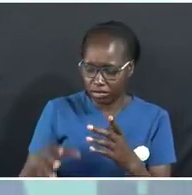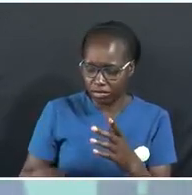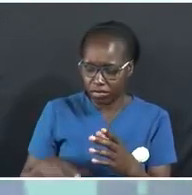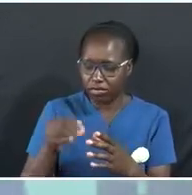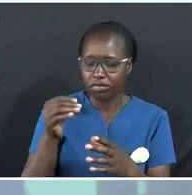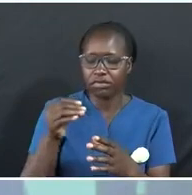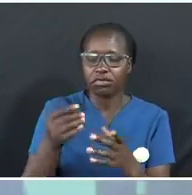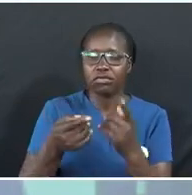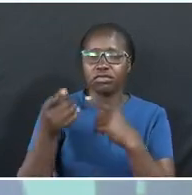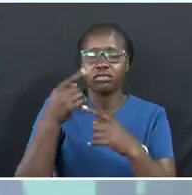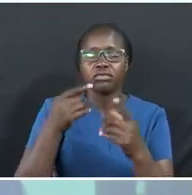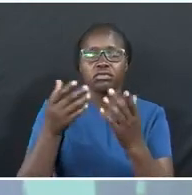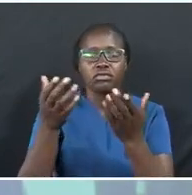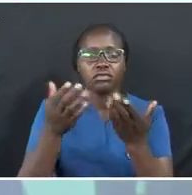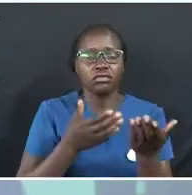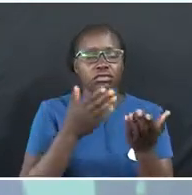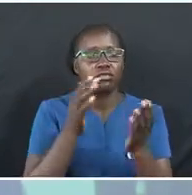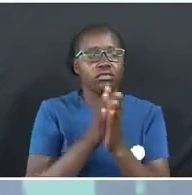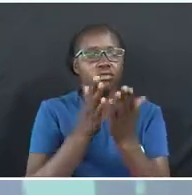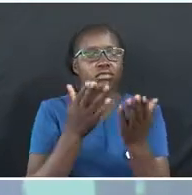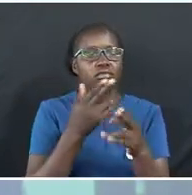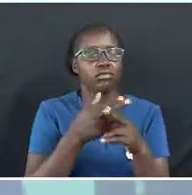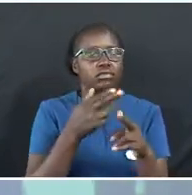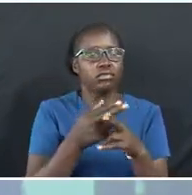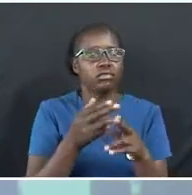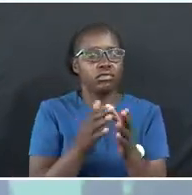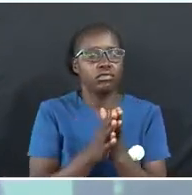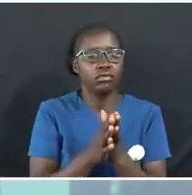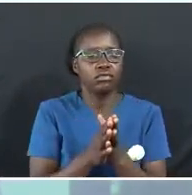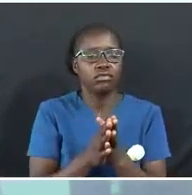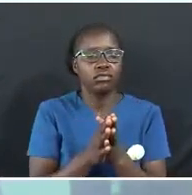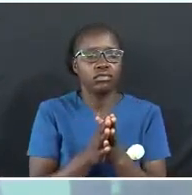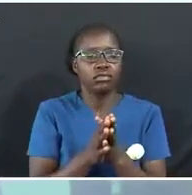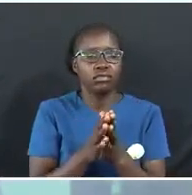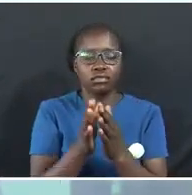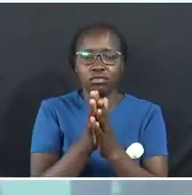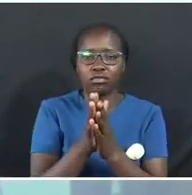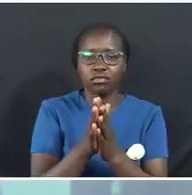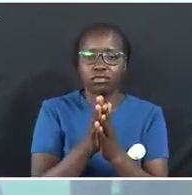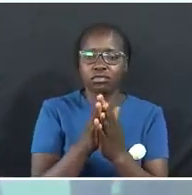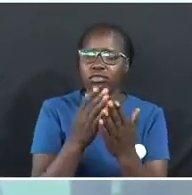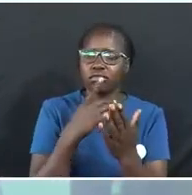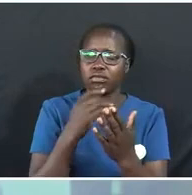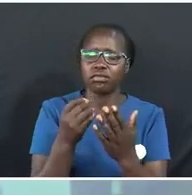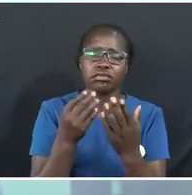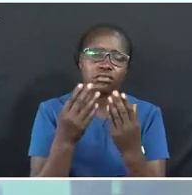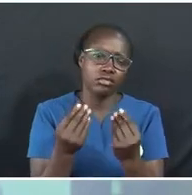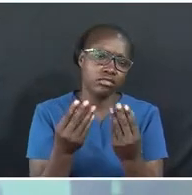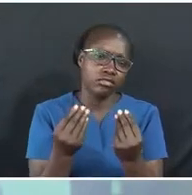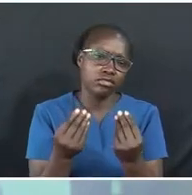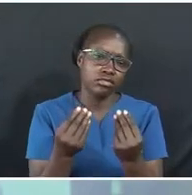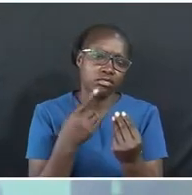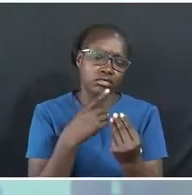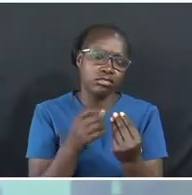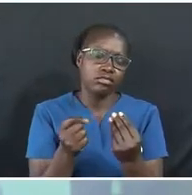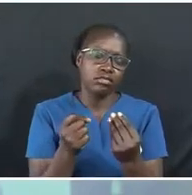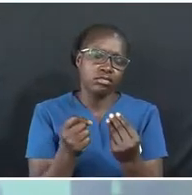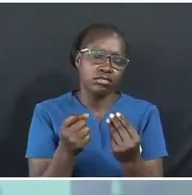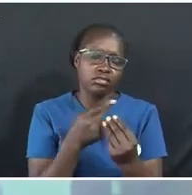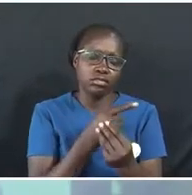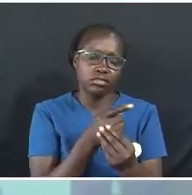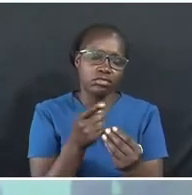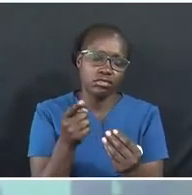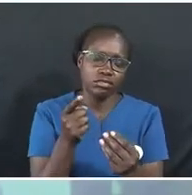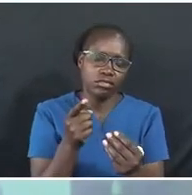men just seated under tree discussing, having stories, and they are not